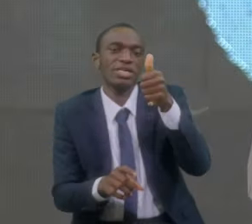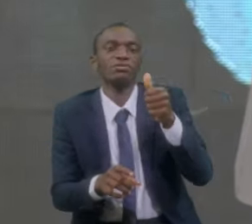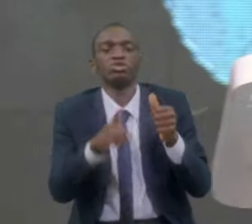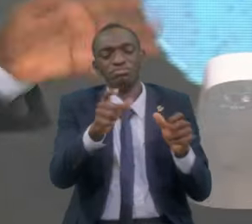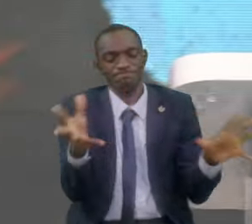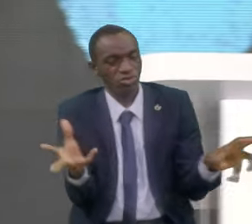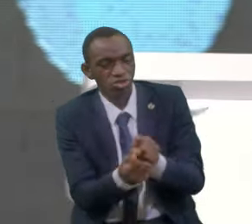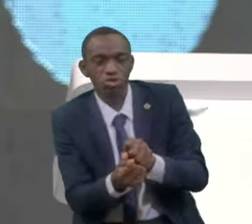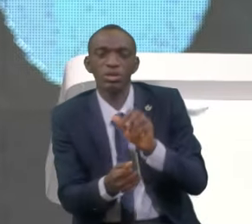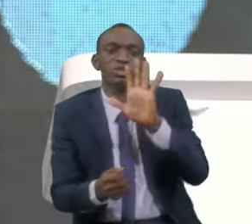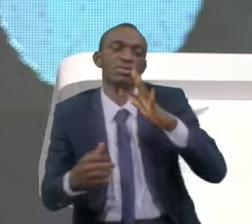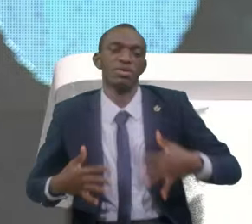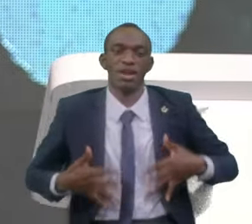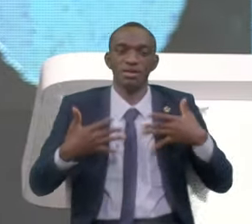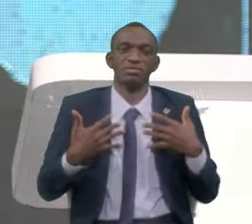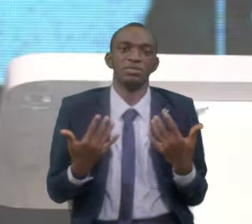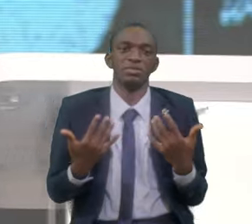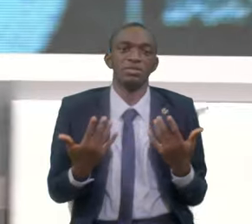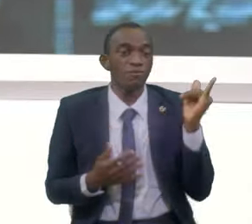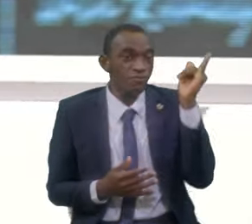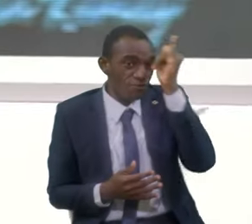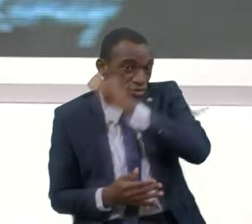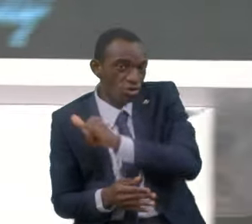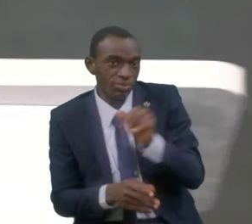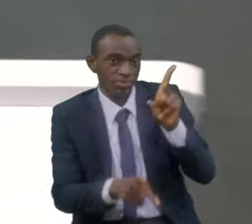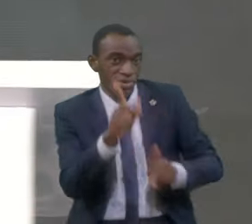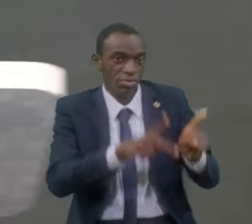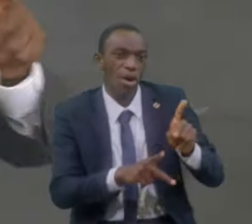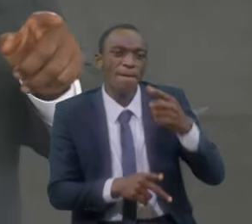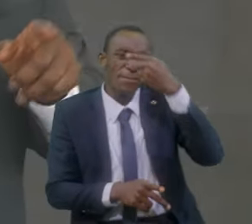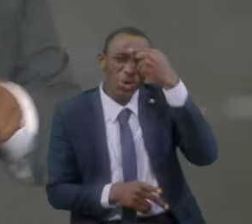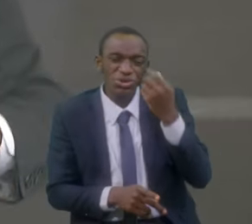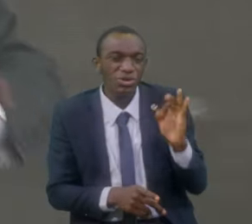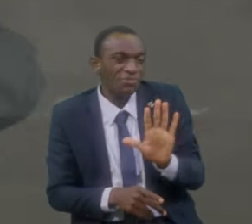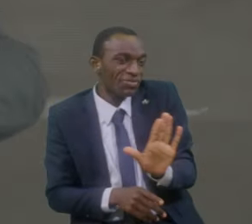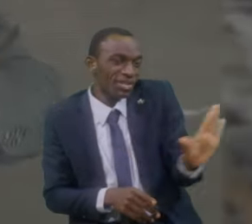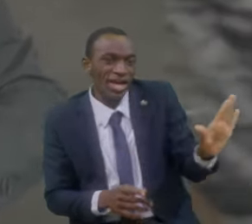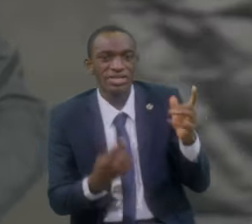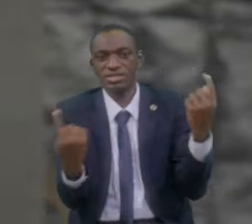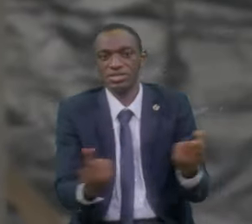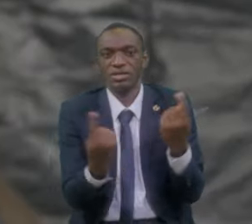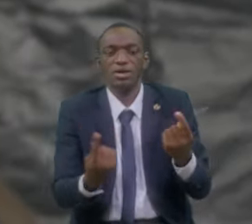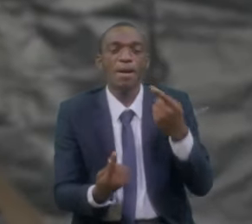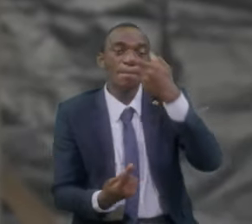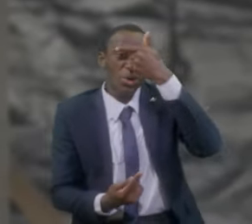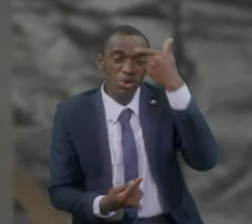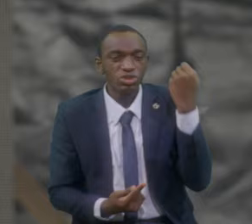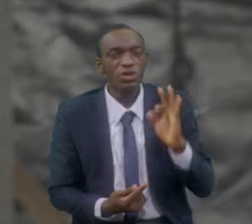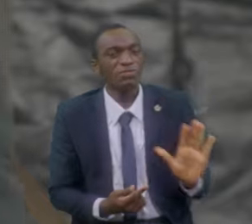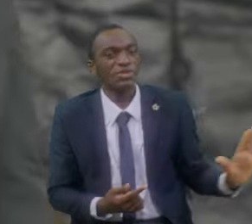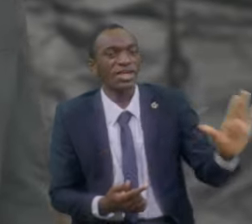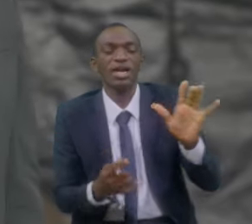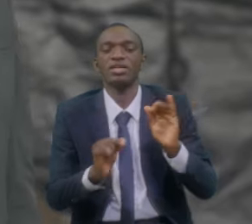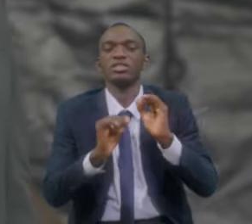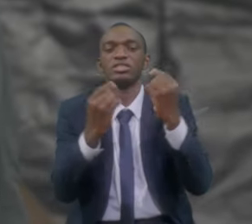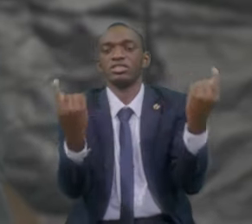life. Fools because of their transgression and because of their iniquity, not because this